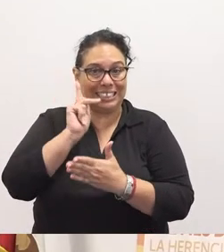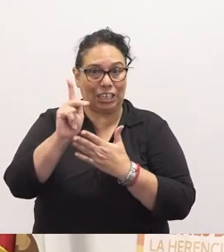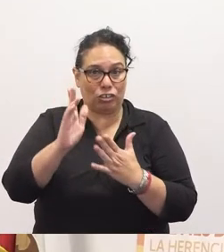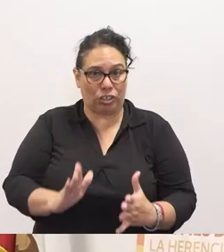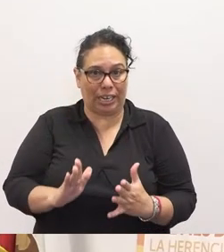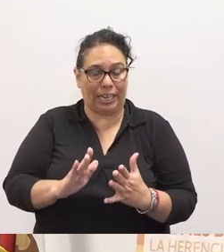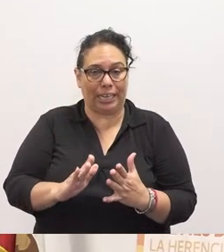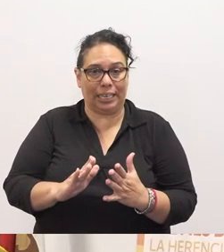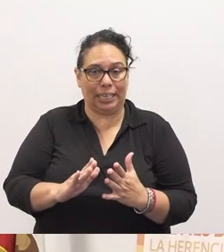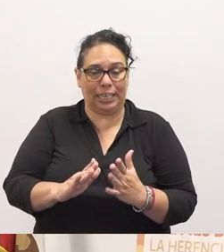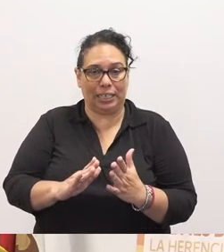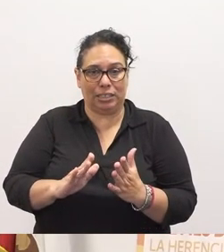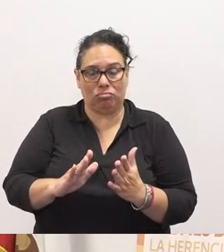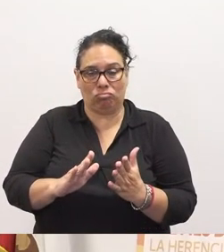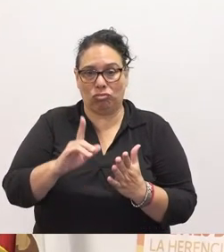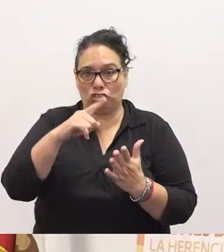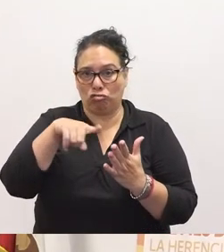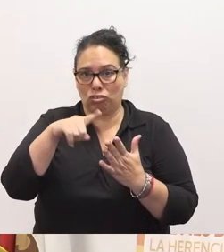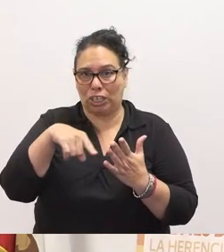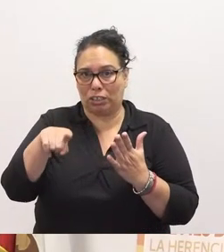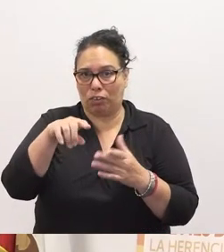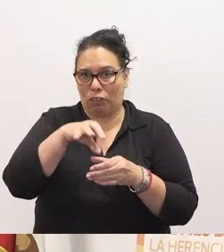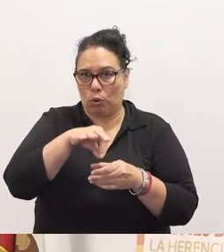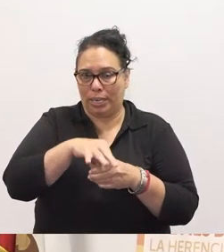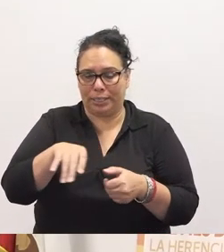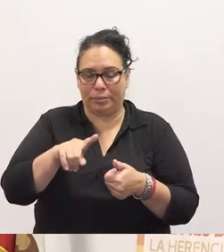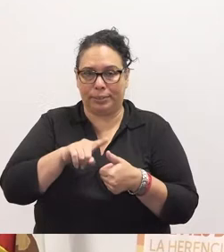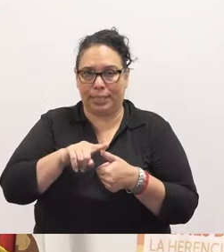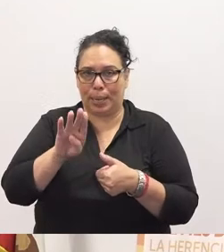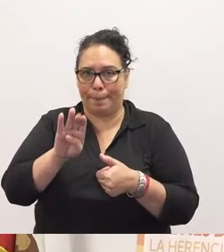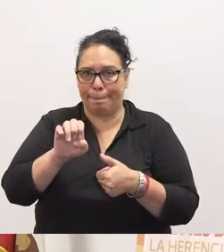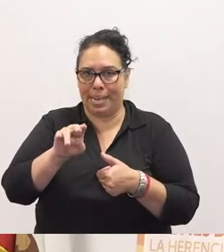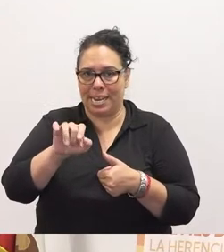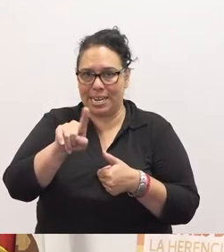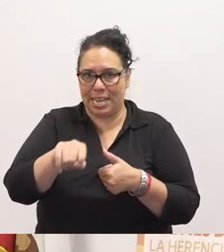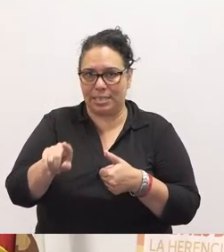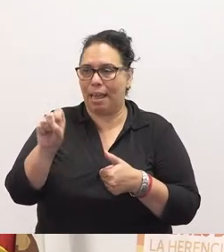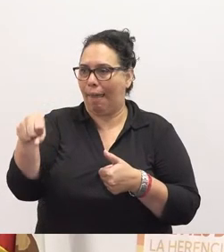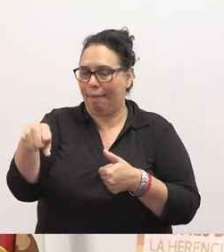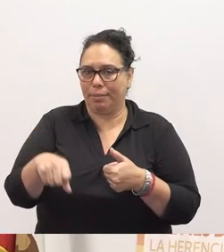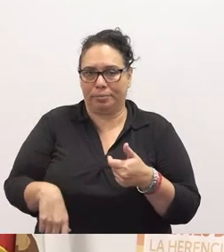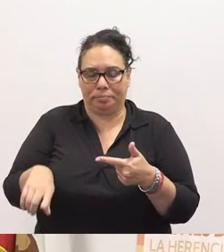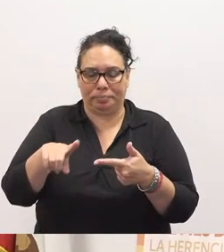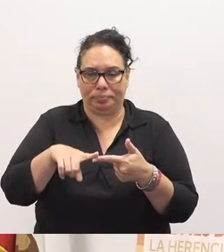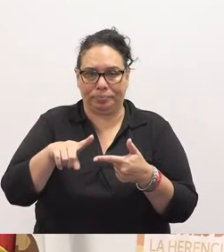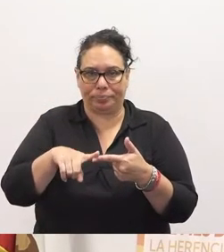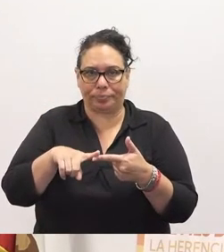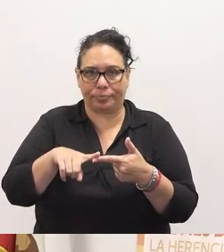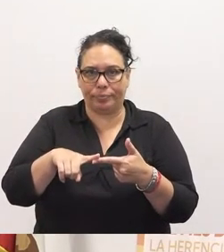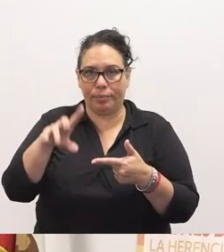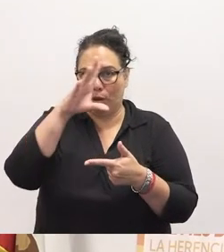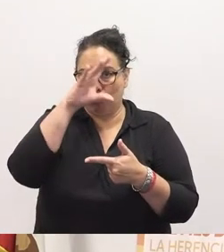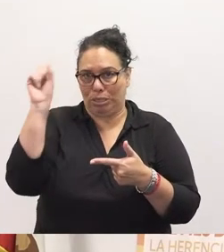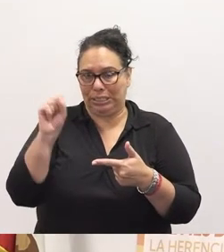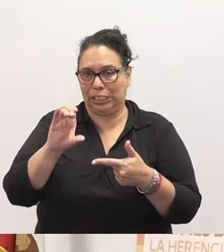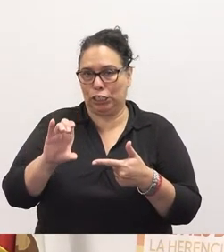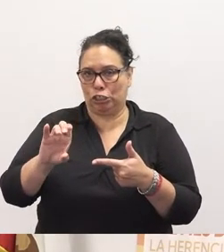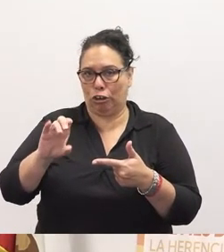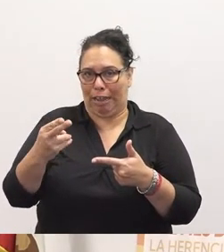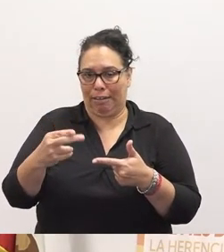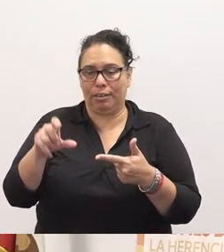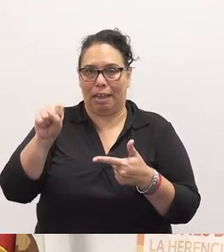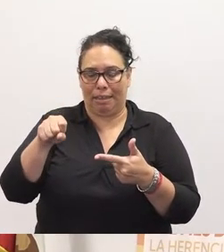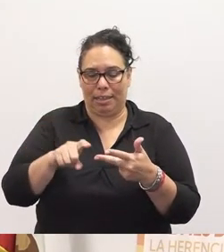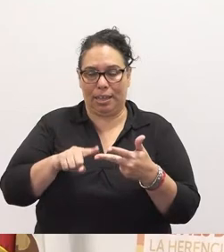take a roll call vote. Member Benitez? Aye. President Craighead? Aye.